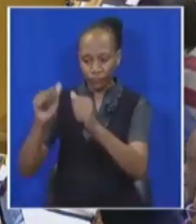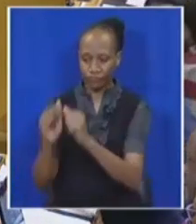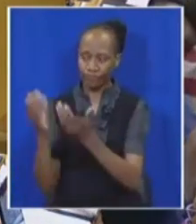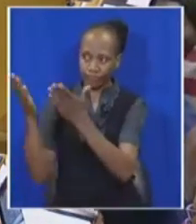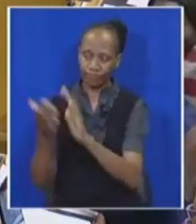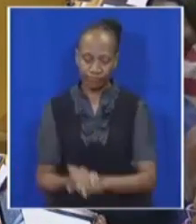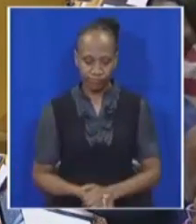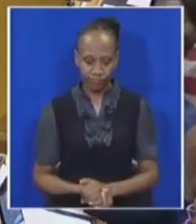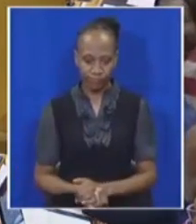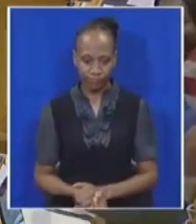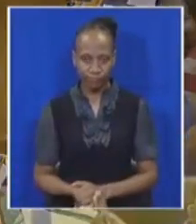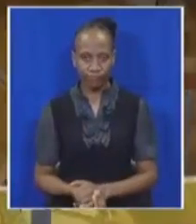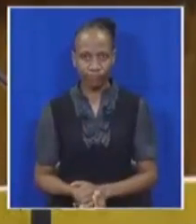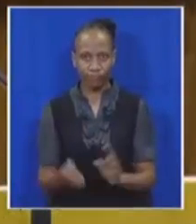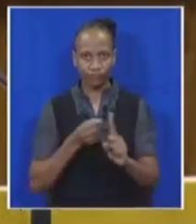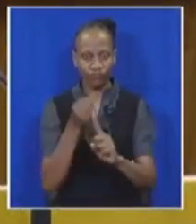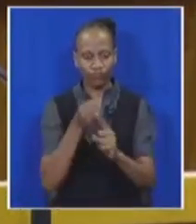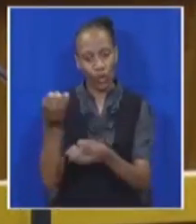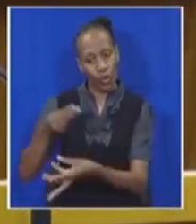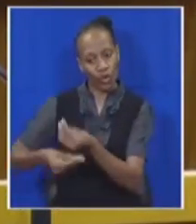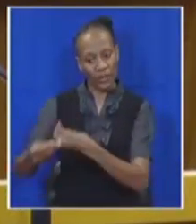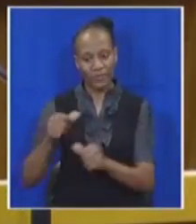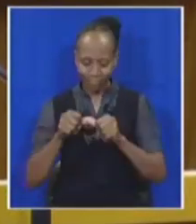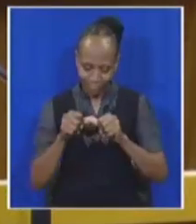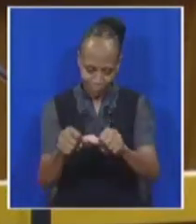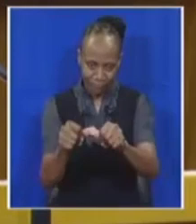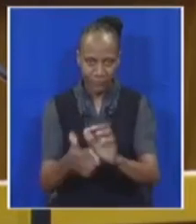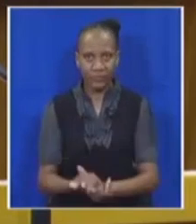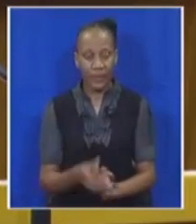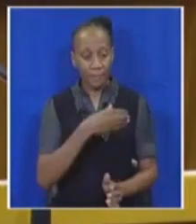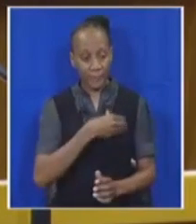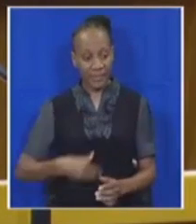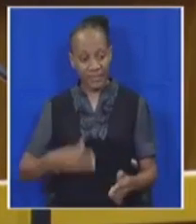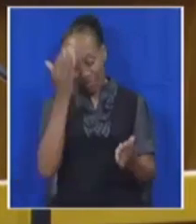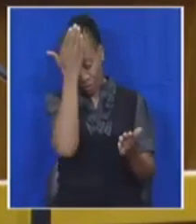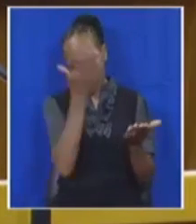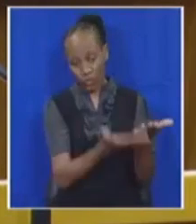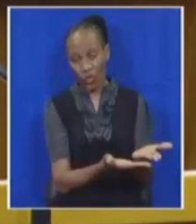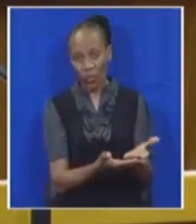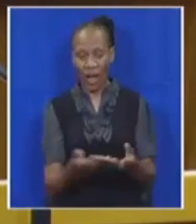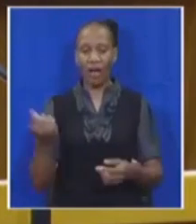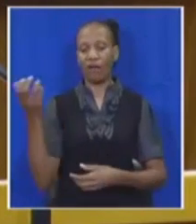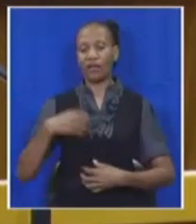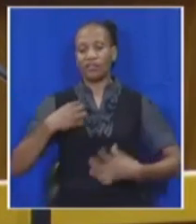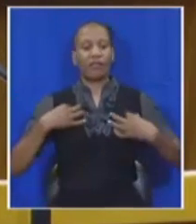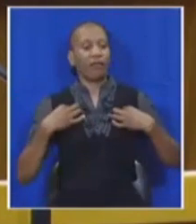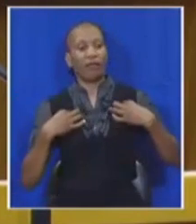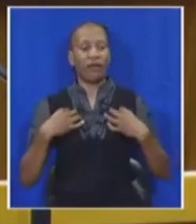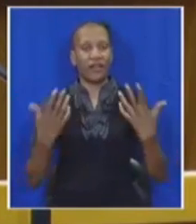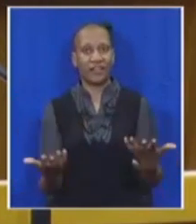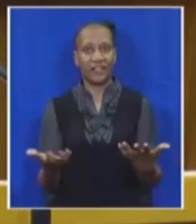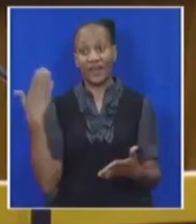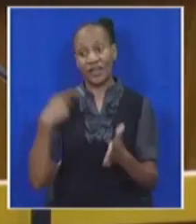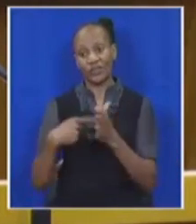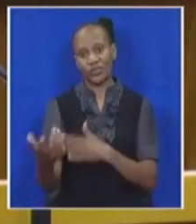Chairperson, the fight against corruption continues. President Jacob Zuma bragged in this House last week. What